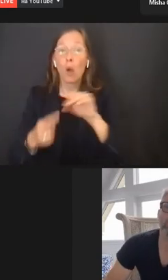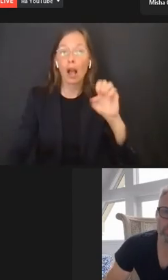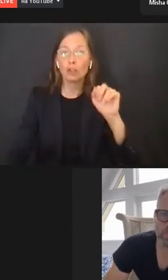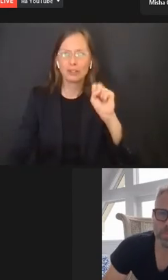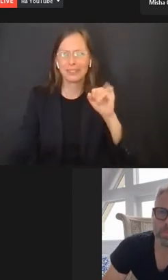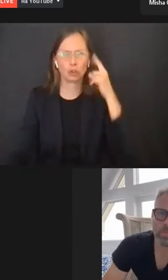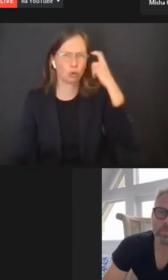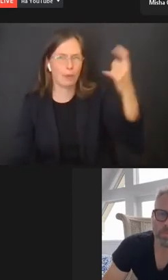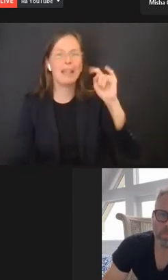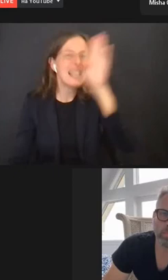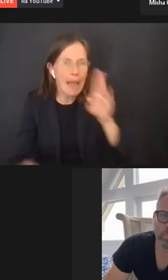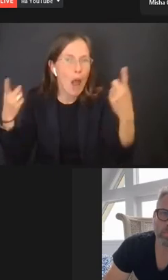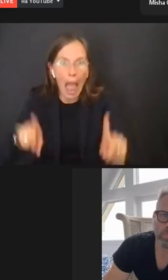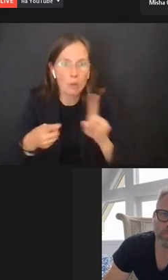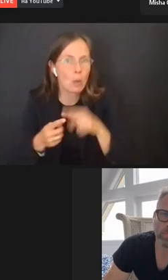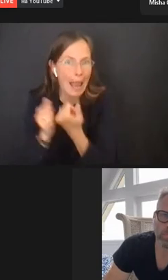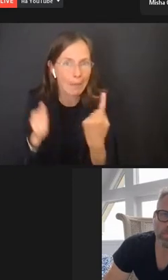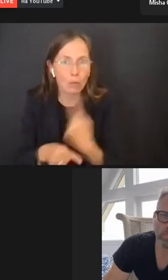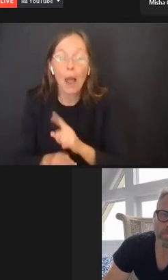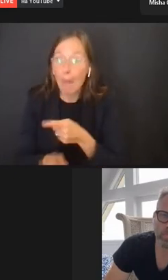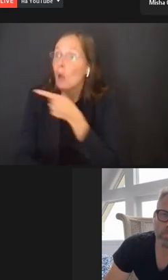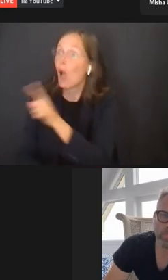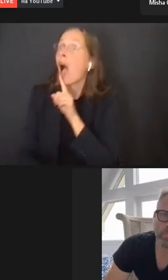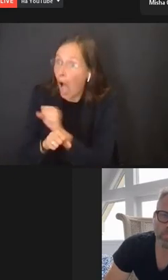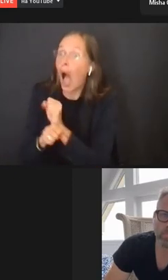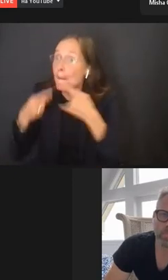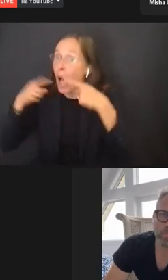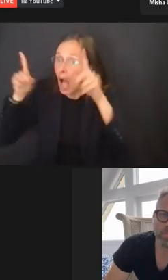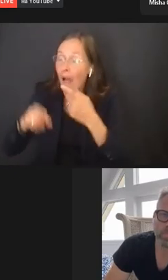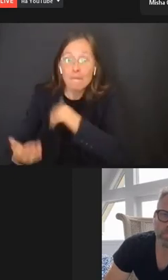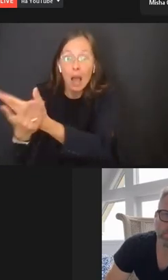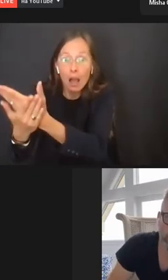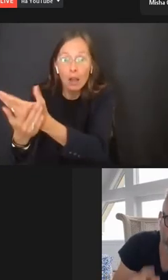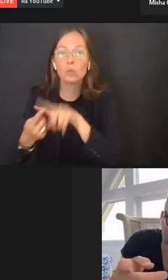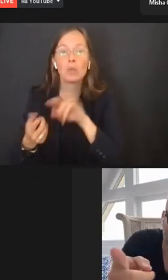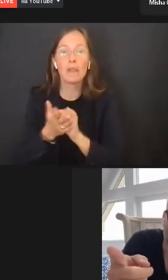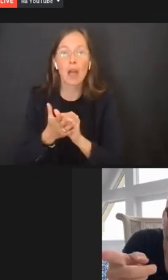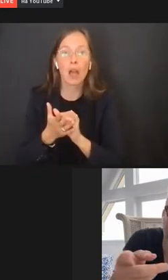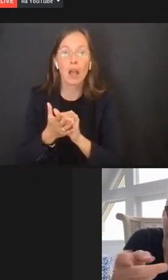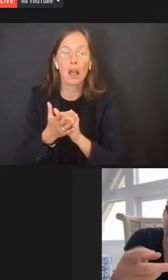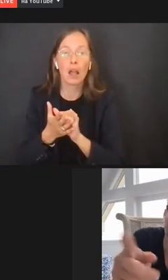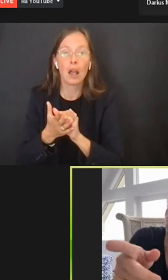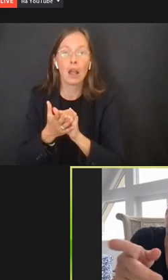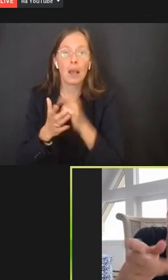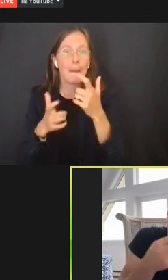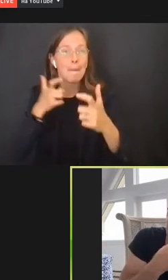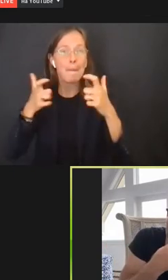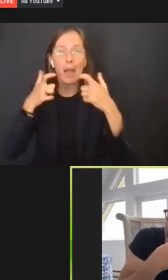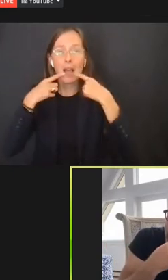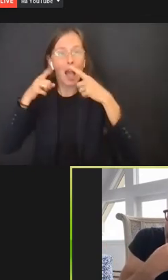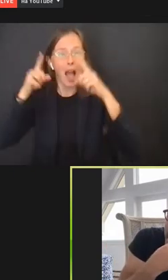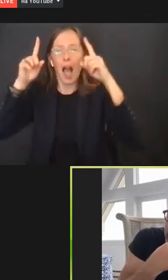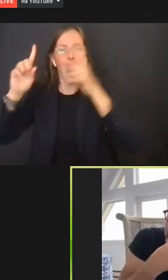It just doesn't happen, right? And yet you found yourself there at this incredibly triumphant and incredibly